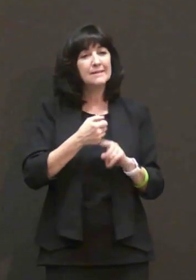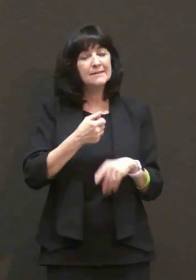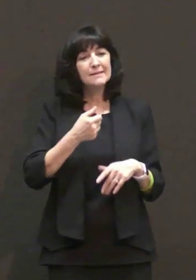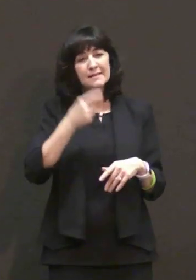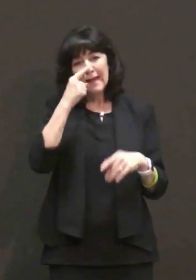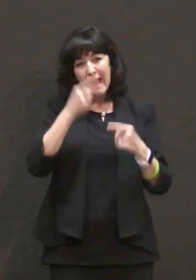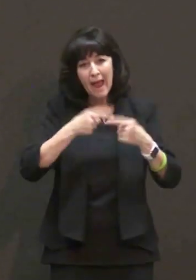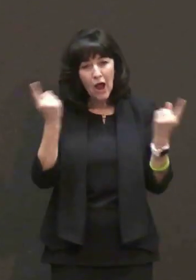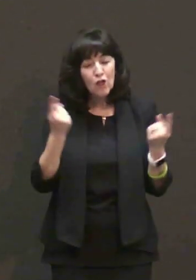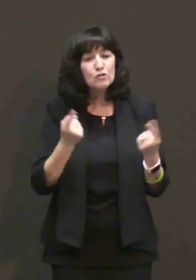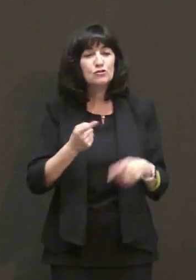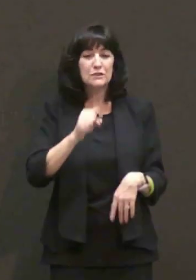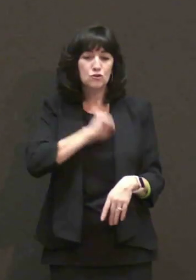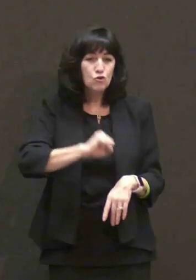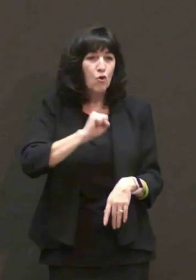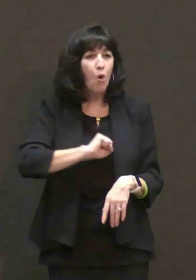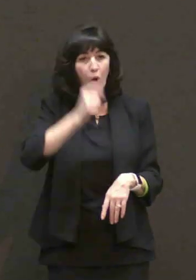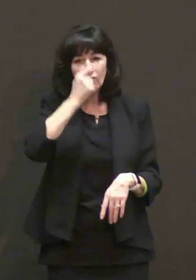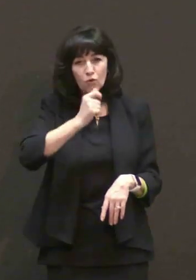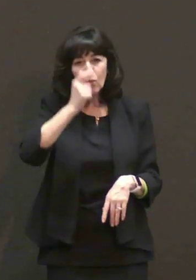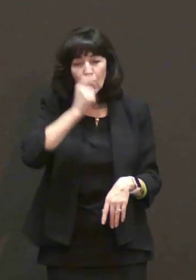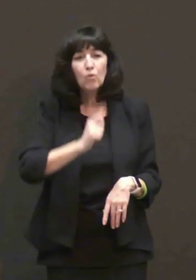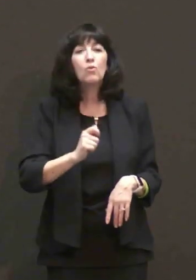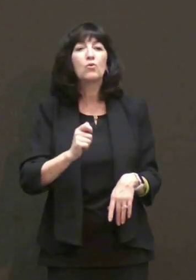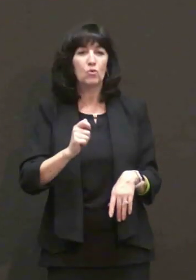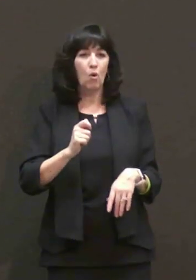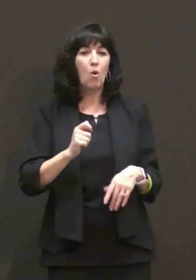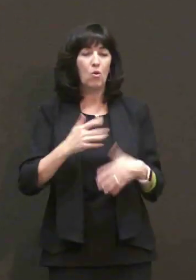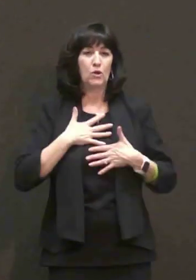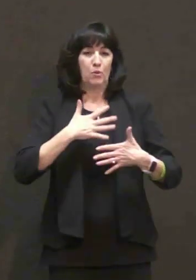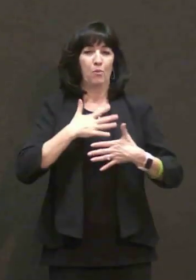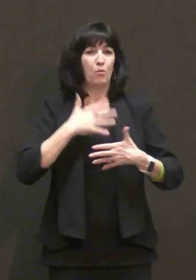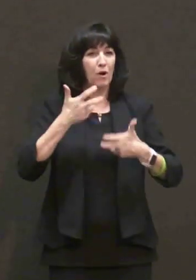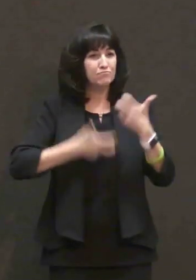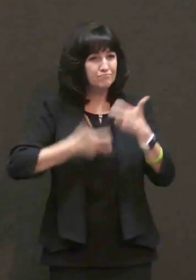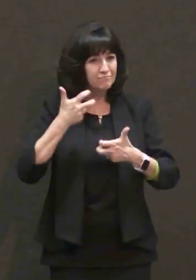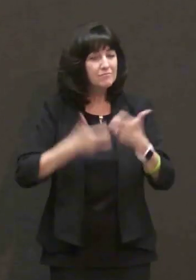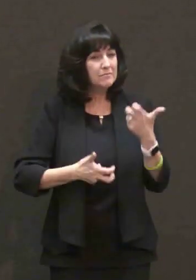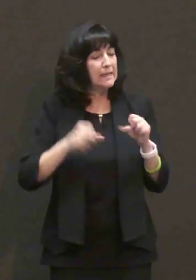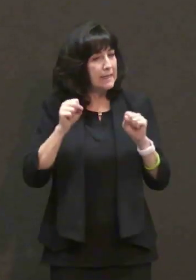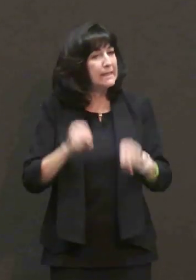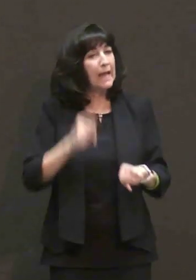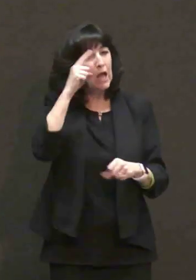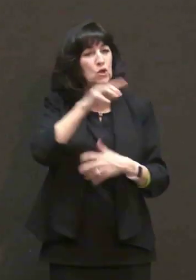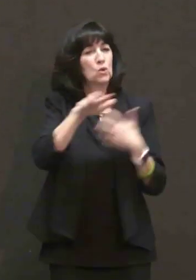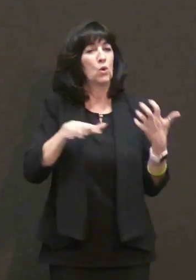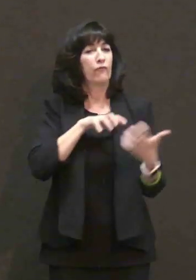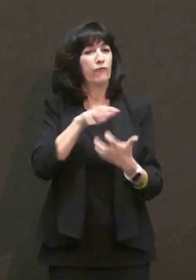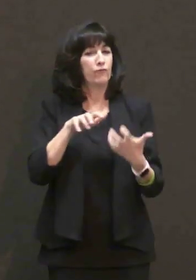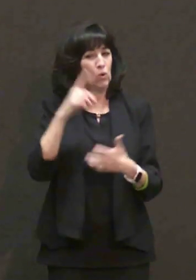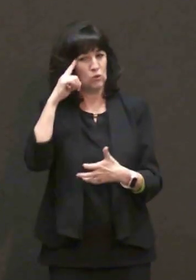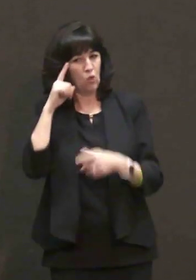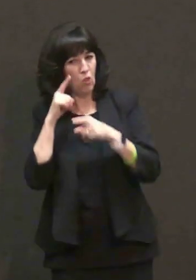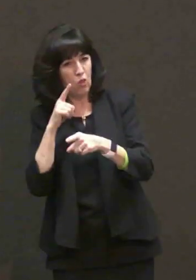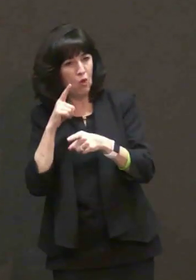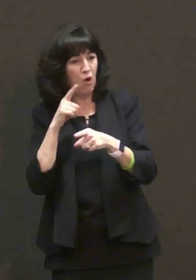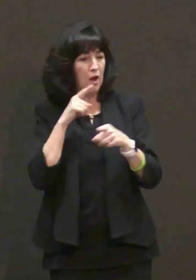many individuals. So, I know it can be confusing and concerning to people to have these